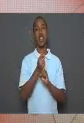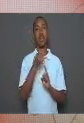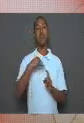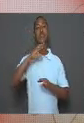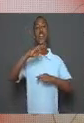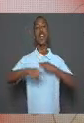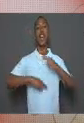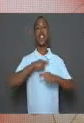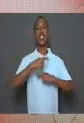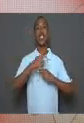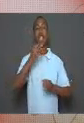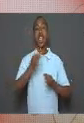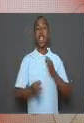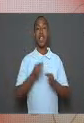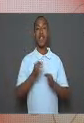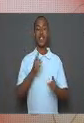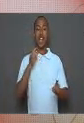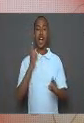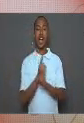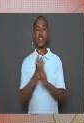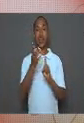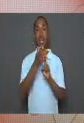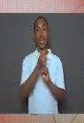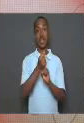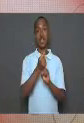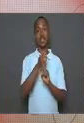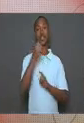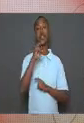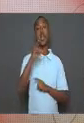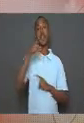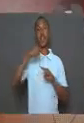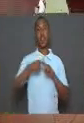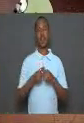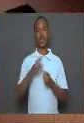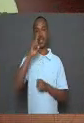reaction if the actual yield is 12 grams?